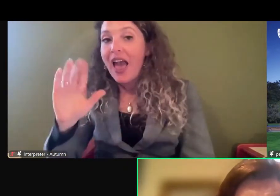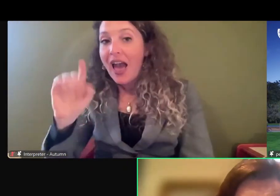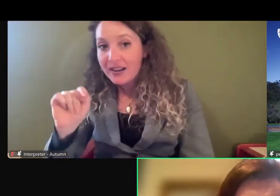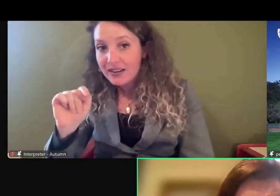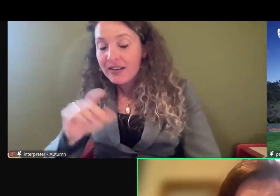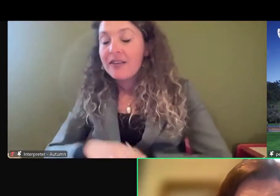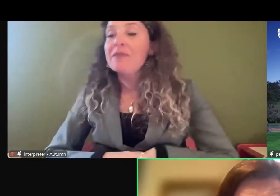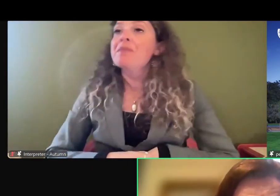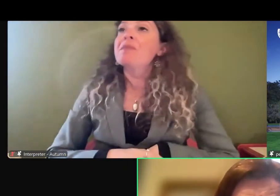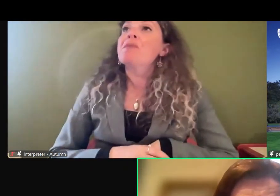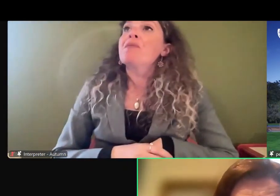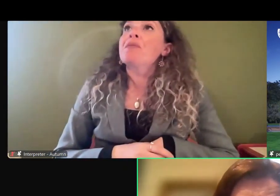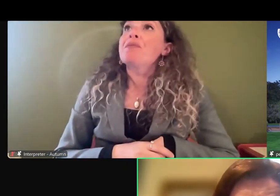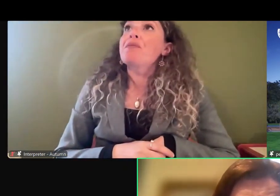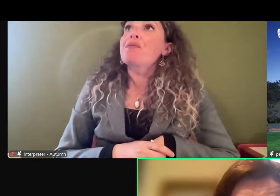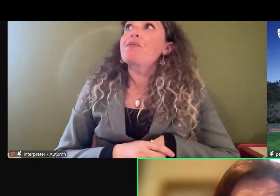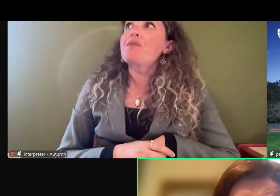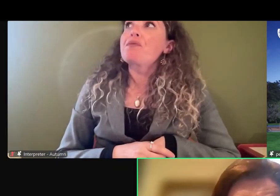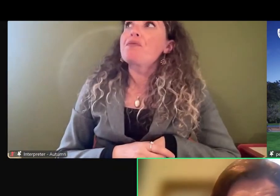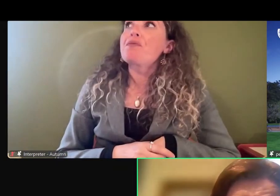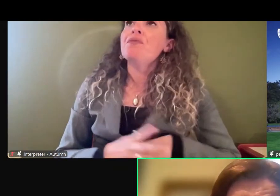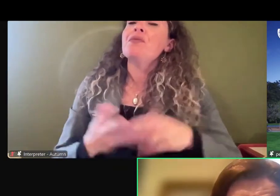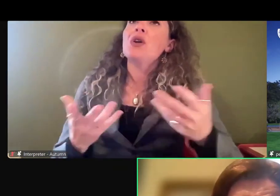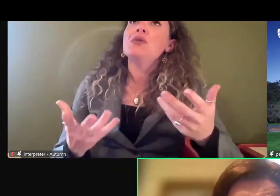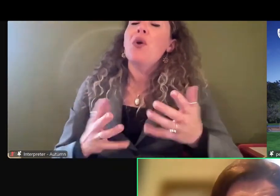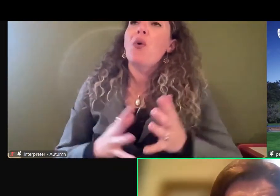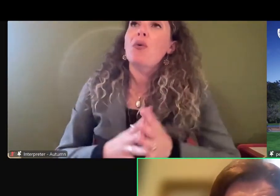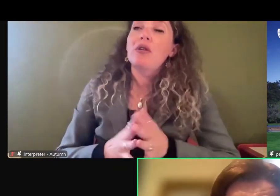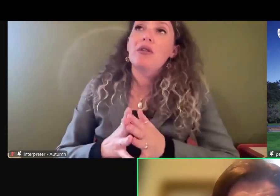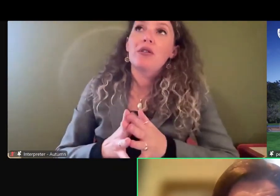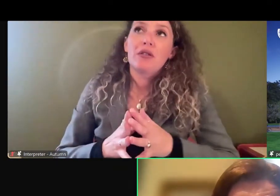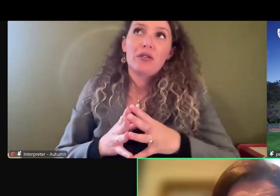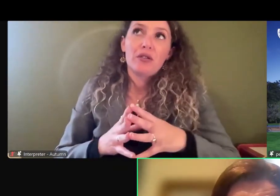Um, so so what's really